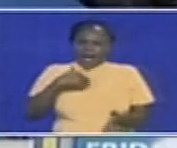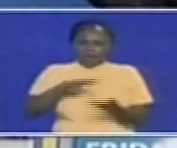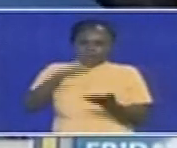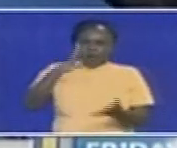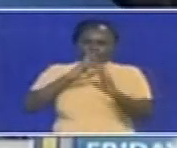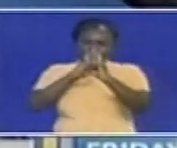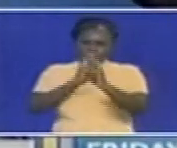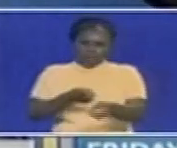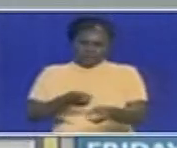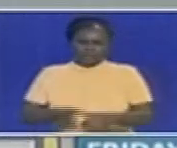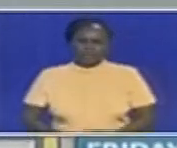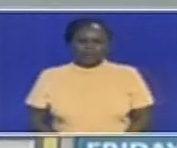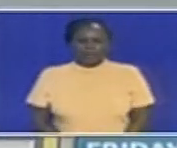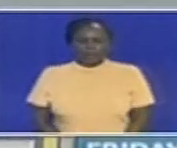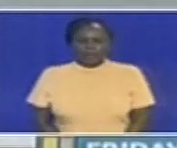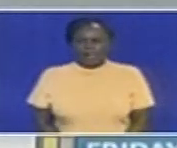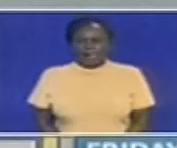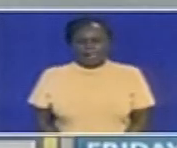report.